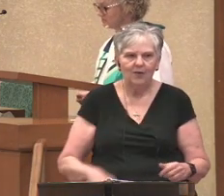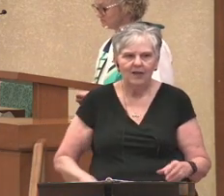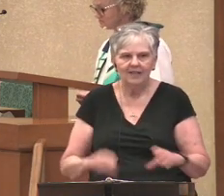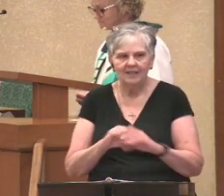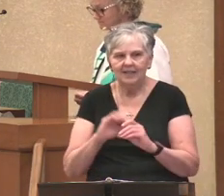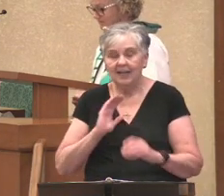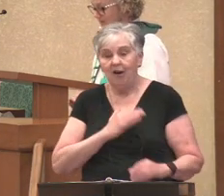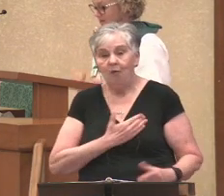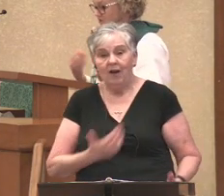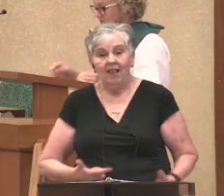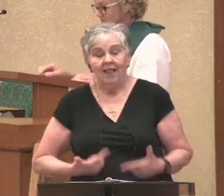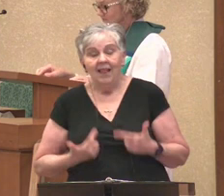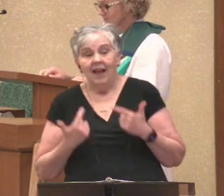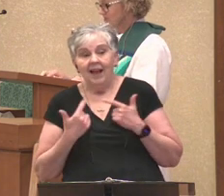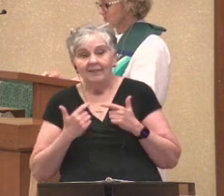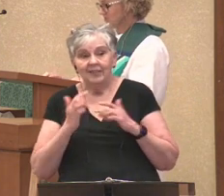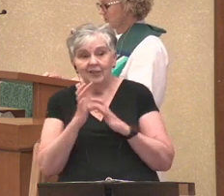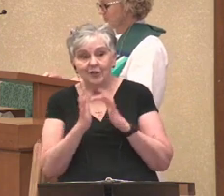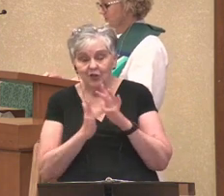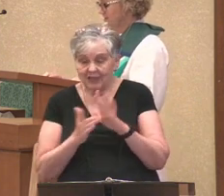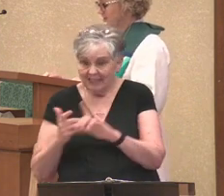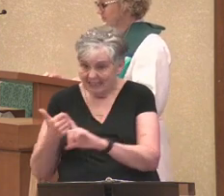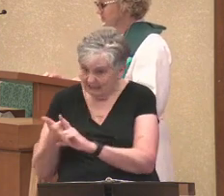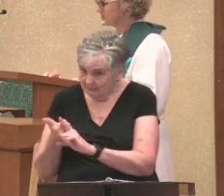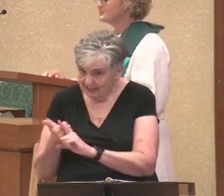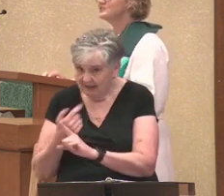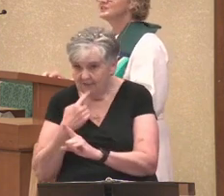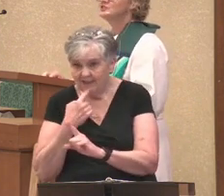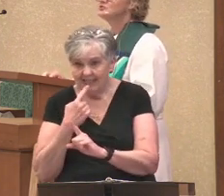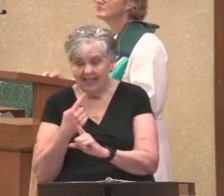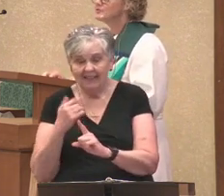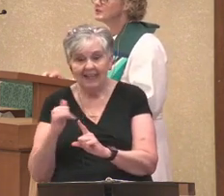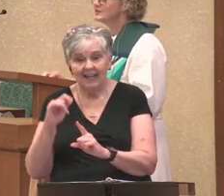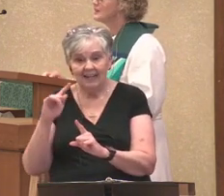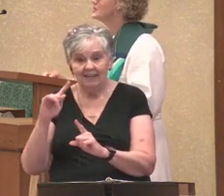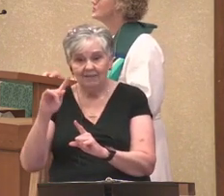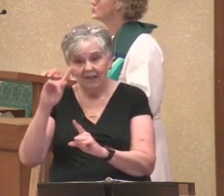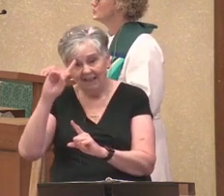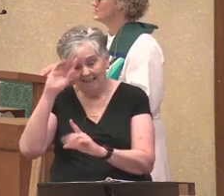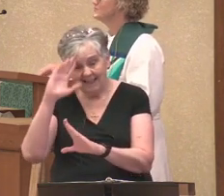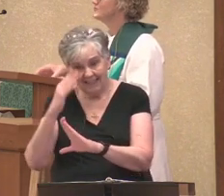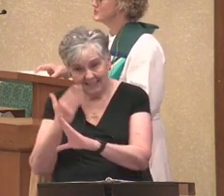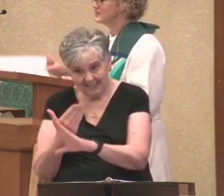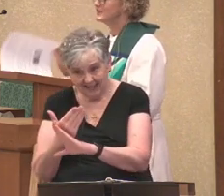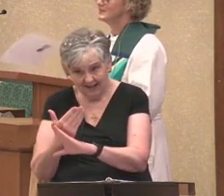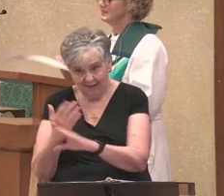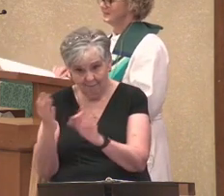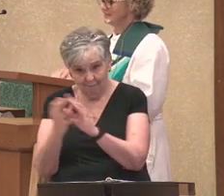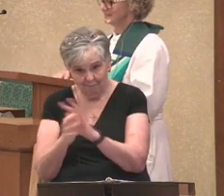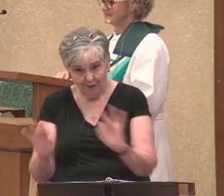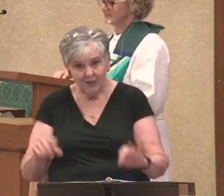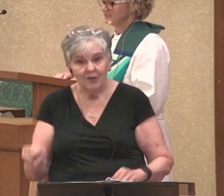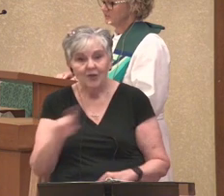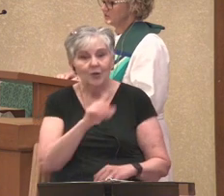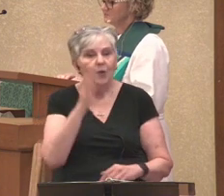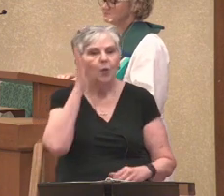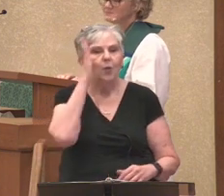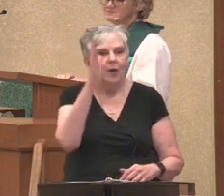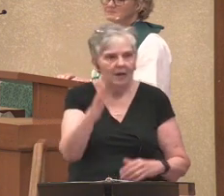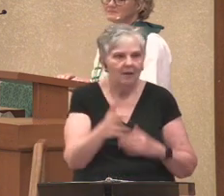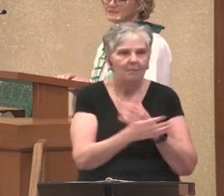lives. Jesus himself said, "If the Son sets you free, you will be free